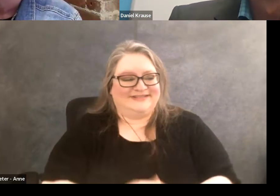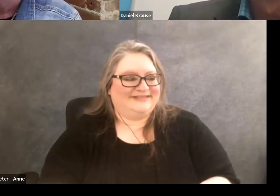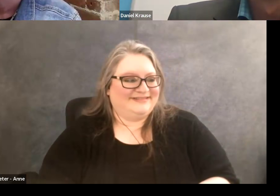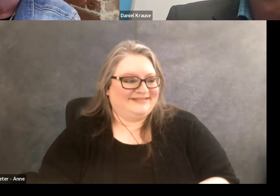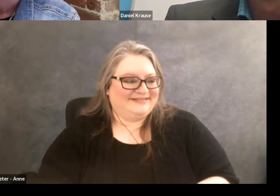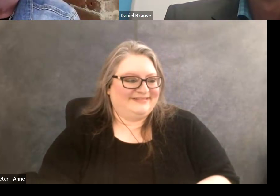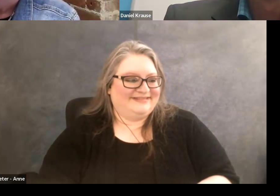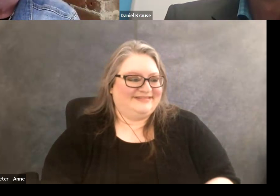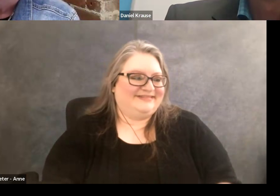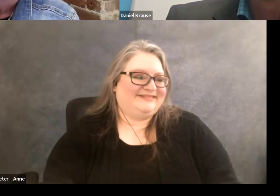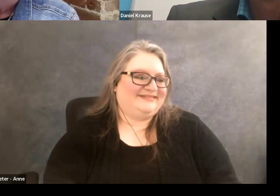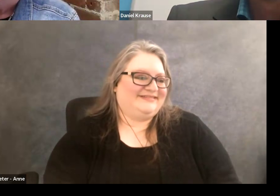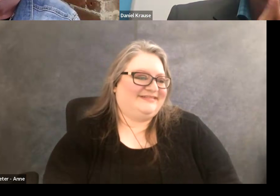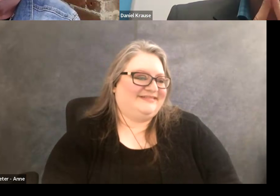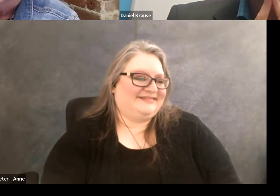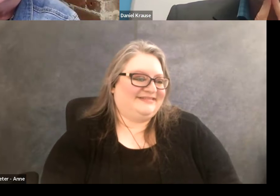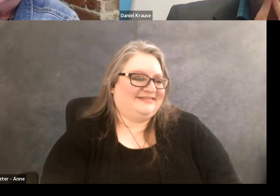Yeah.